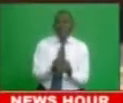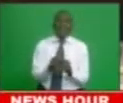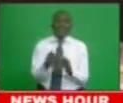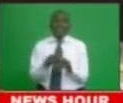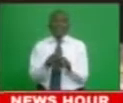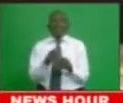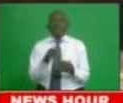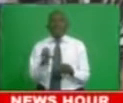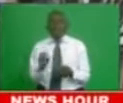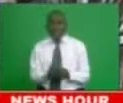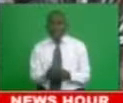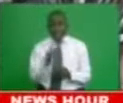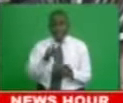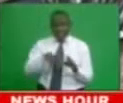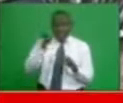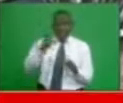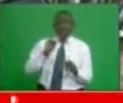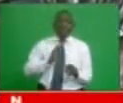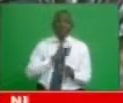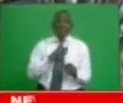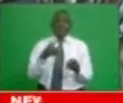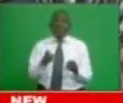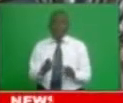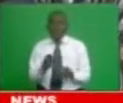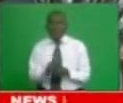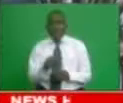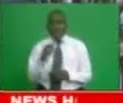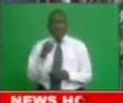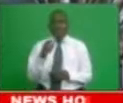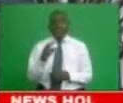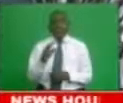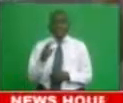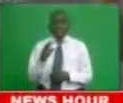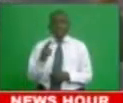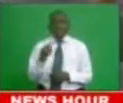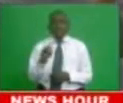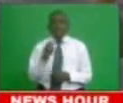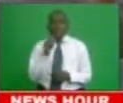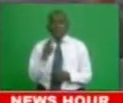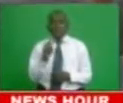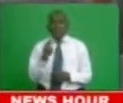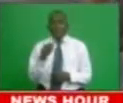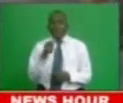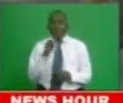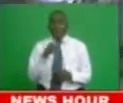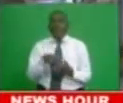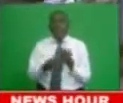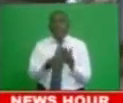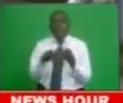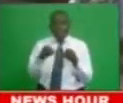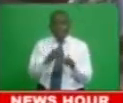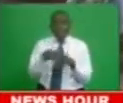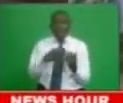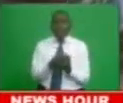and fee income. According to the chairman of the board of directors, Mr. Eugene Yebo, following the impressive showing of the bank, the